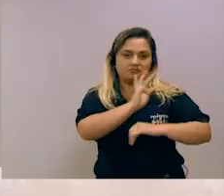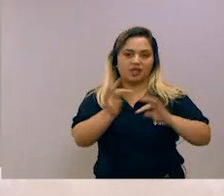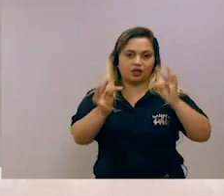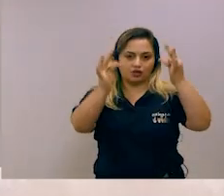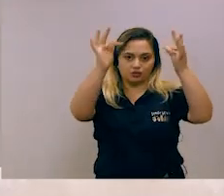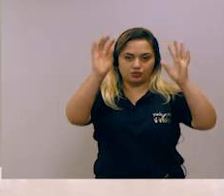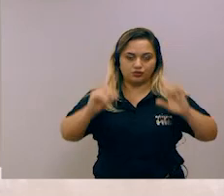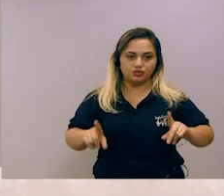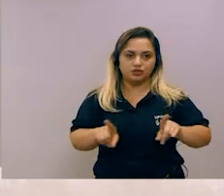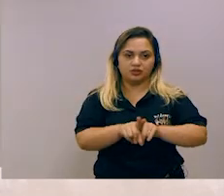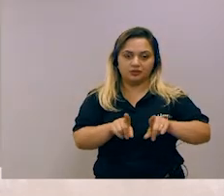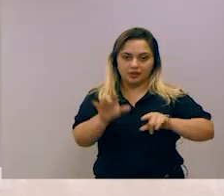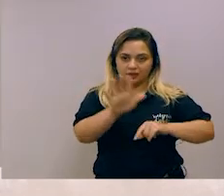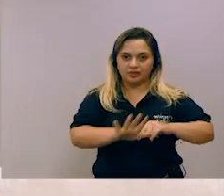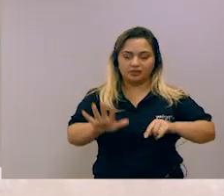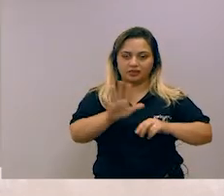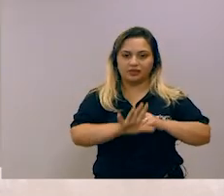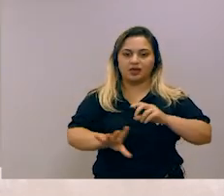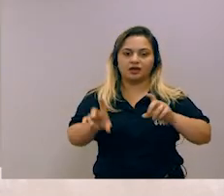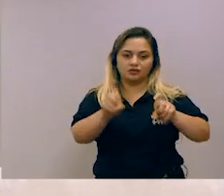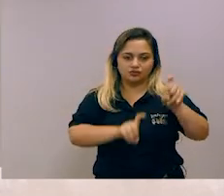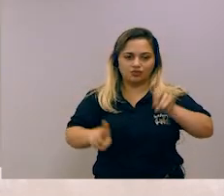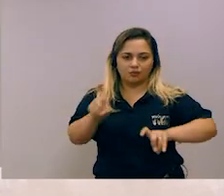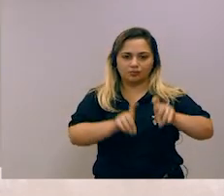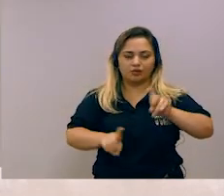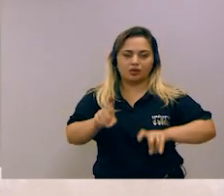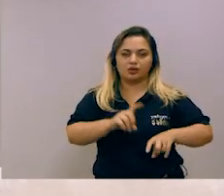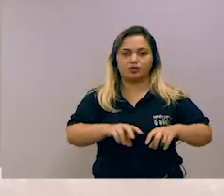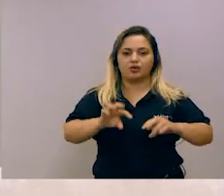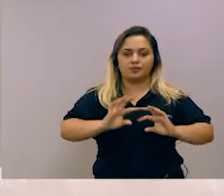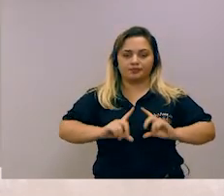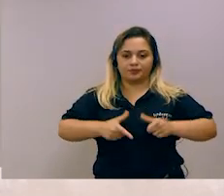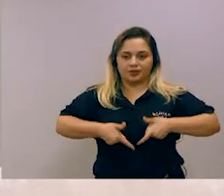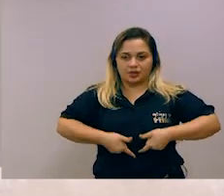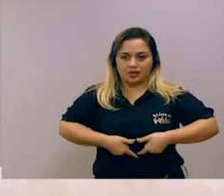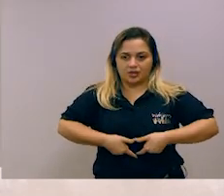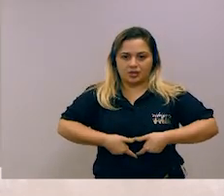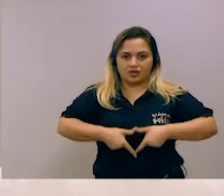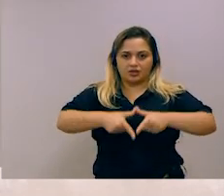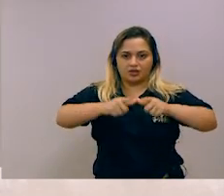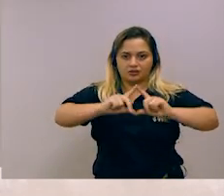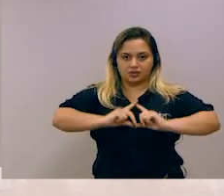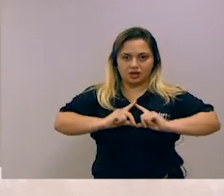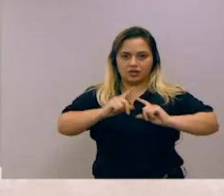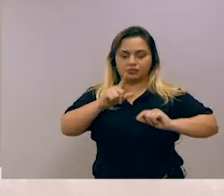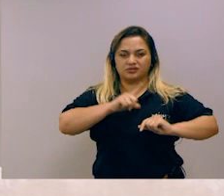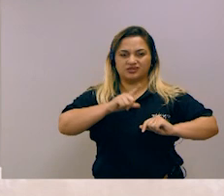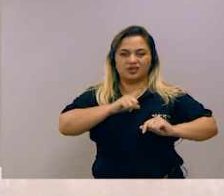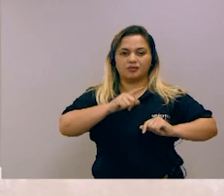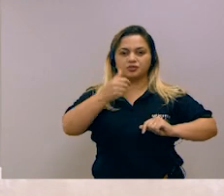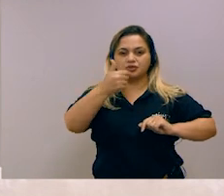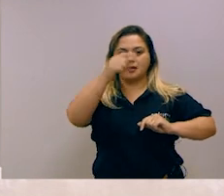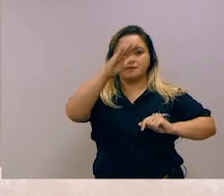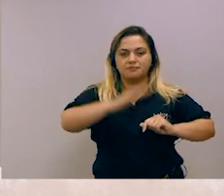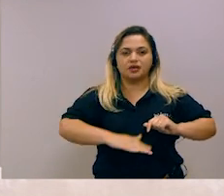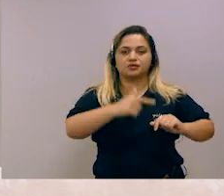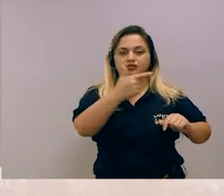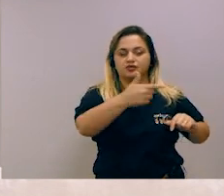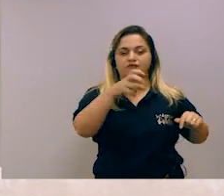In Israel, we have less than 25% of women in the high-tech sector. So we both try to fix the gender